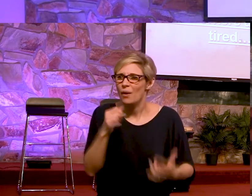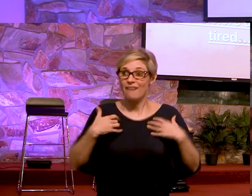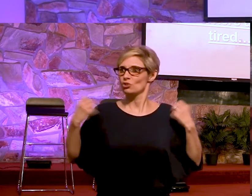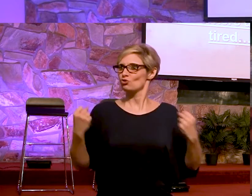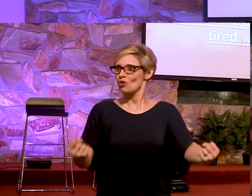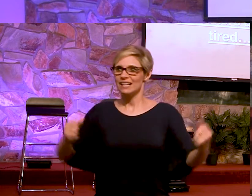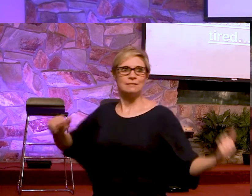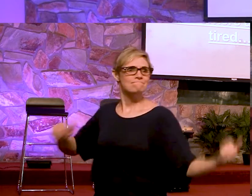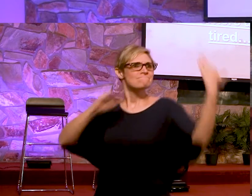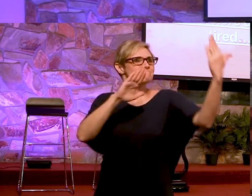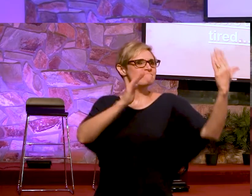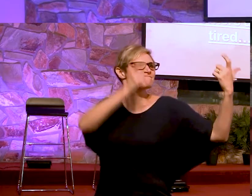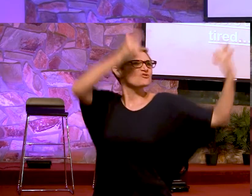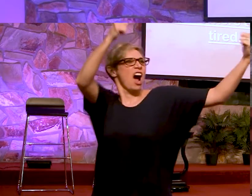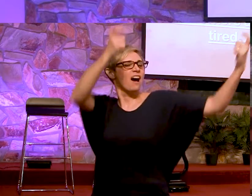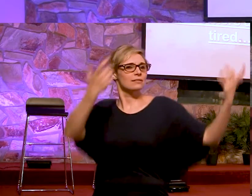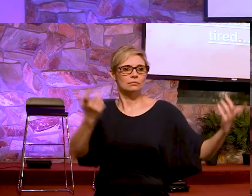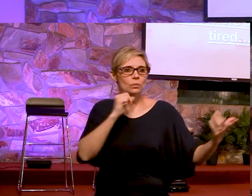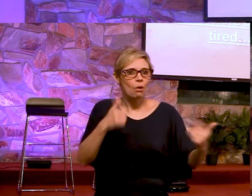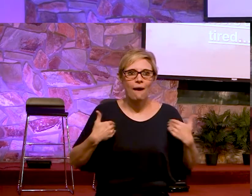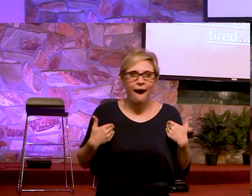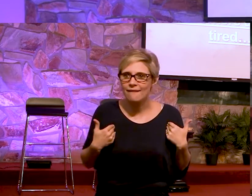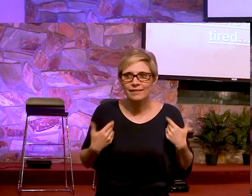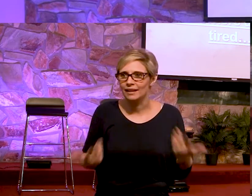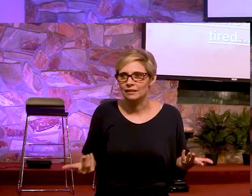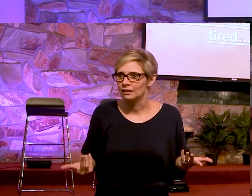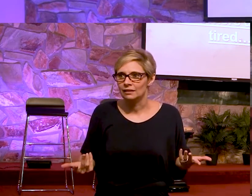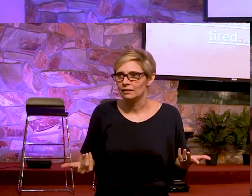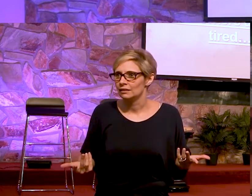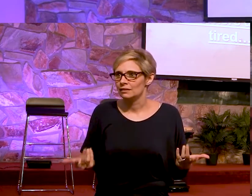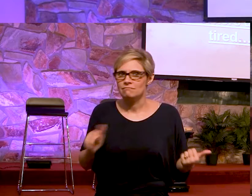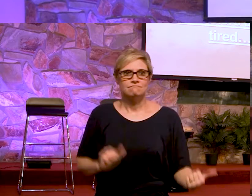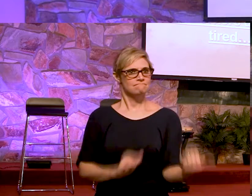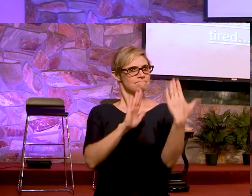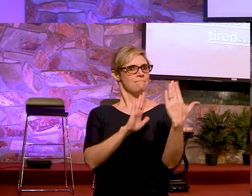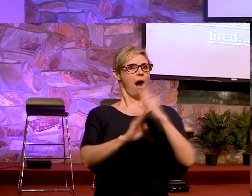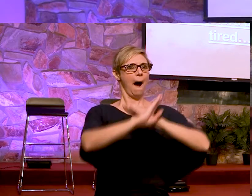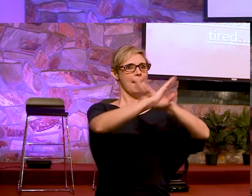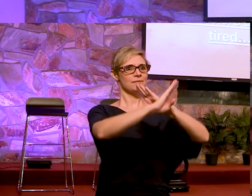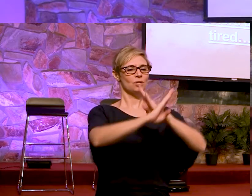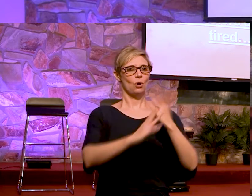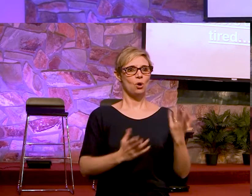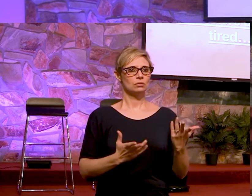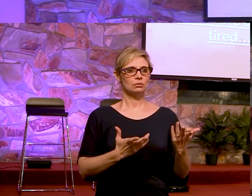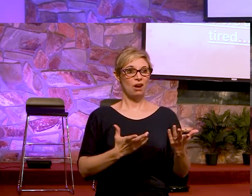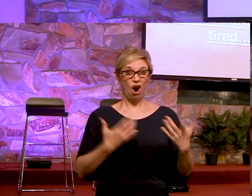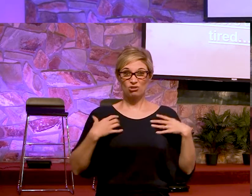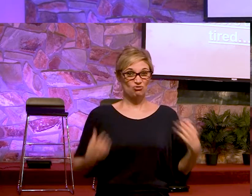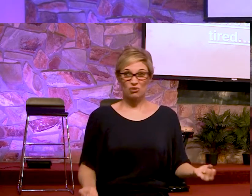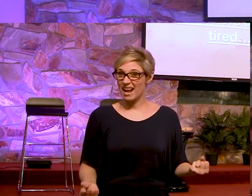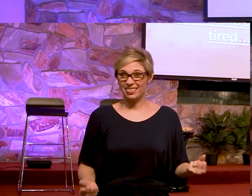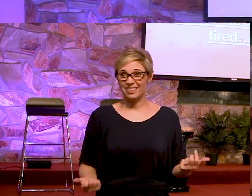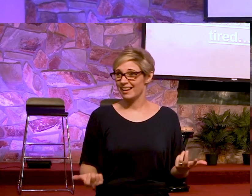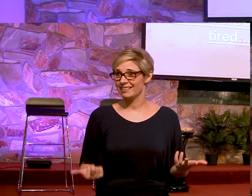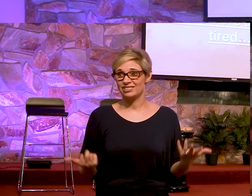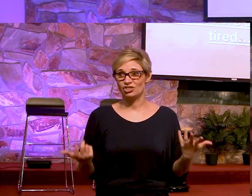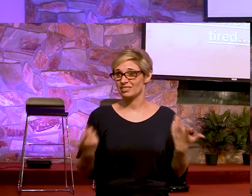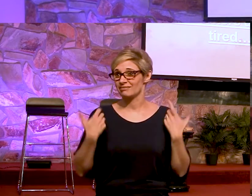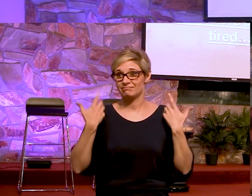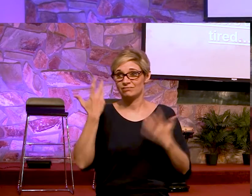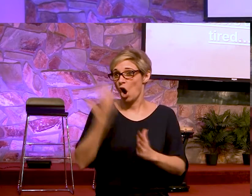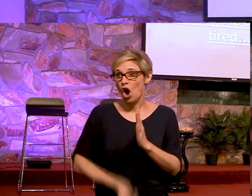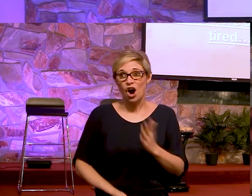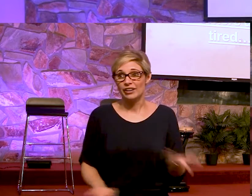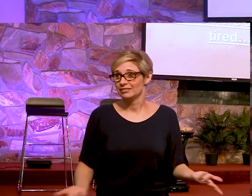face giants. We don't have the strength to face obstacles. We don't have the strength to climb mountains. When